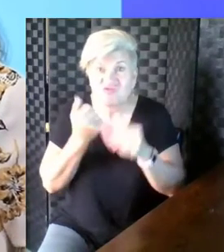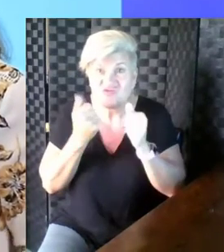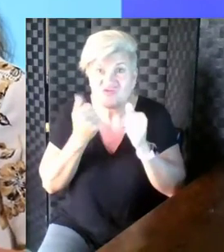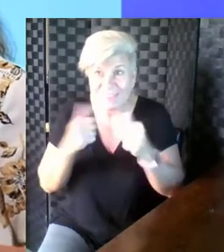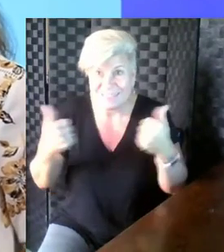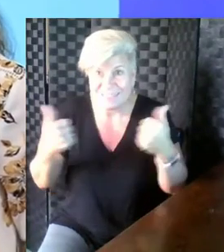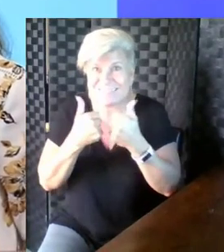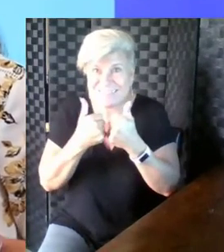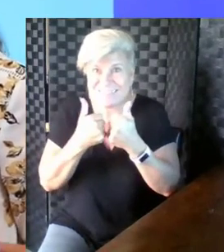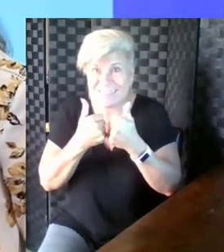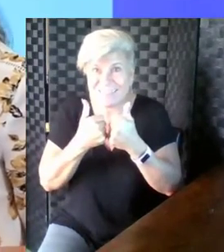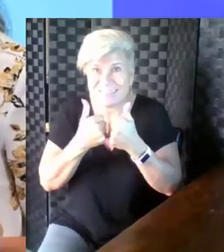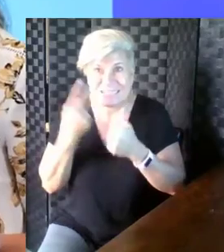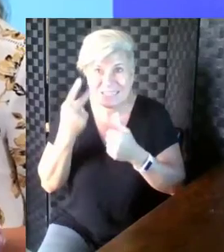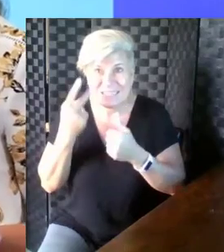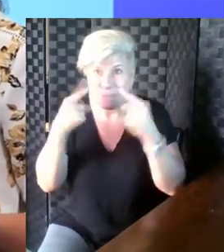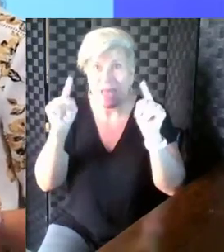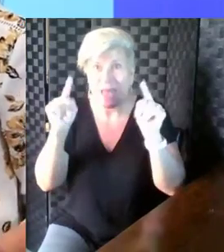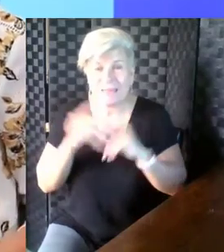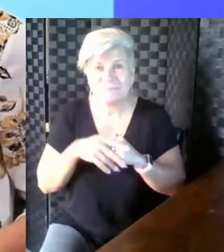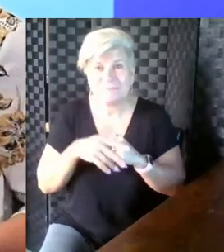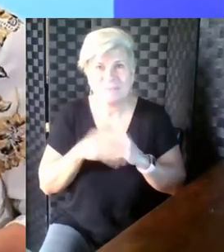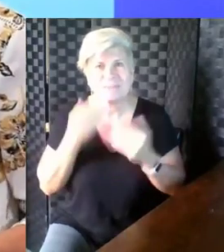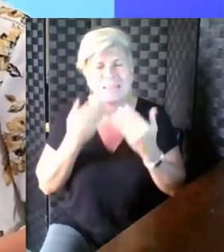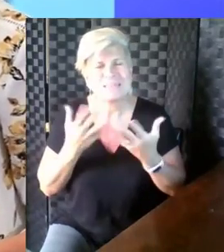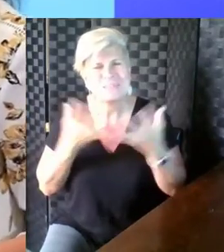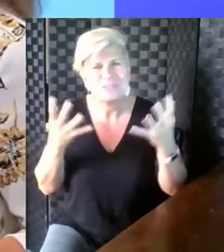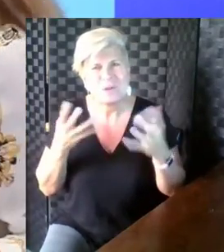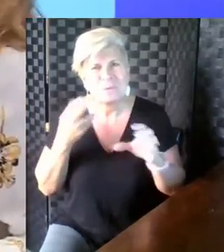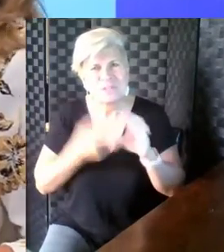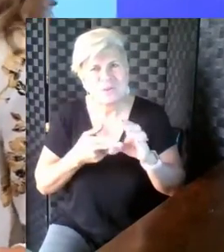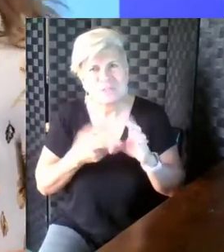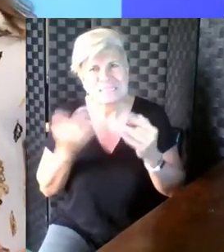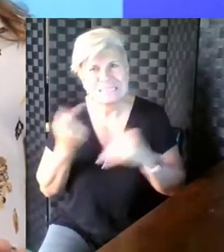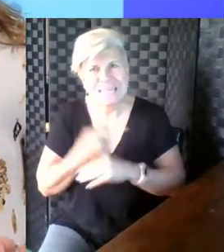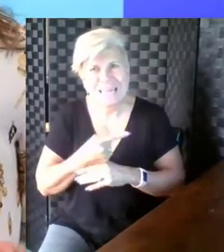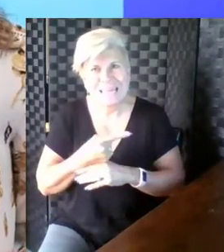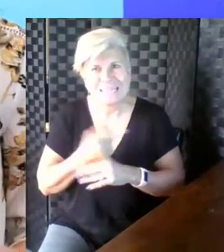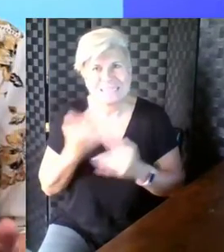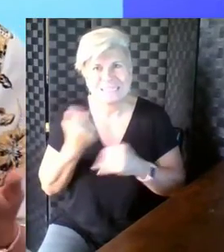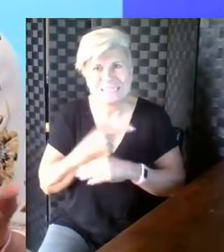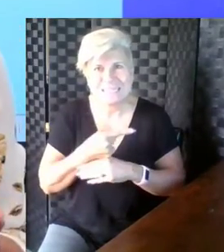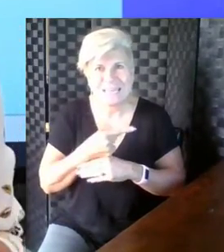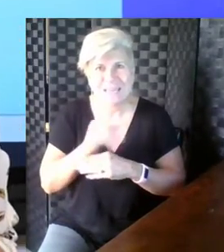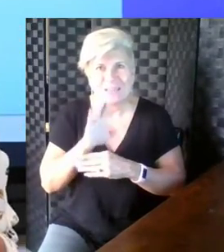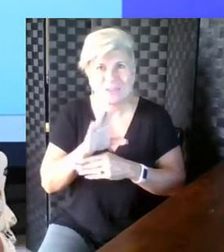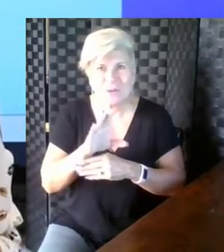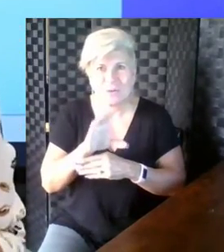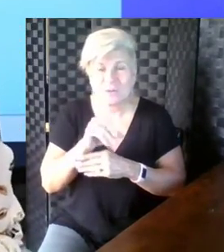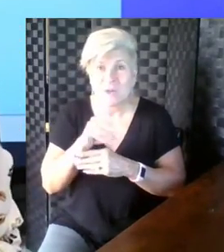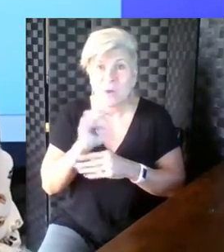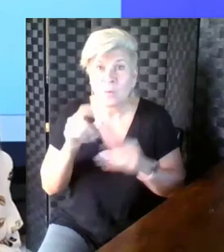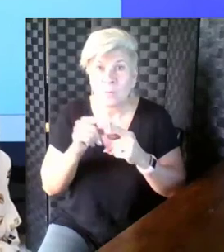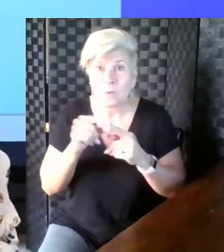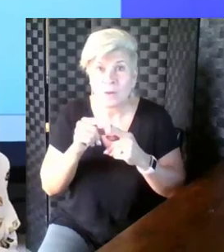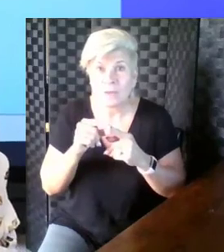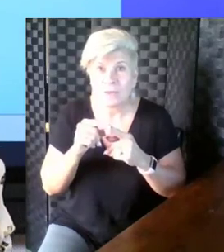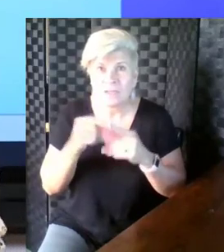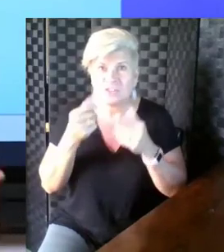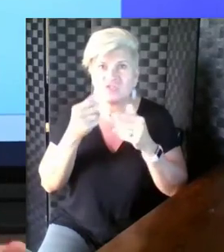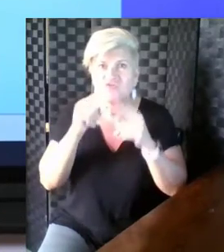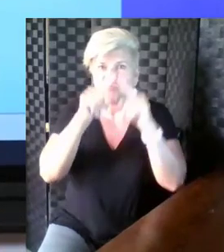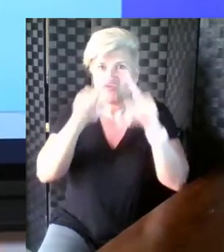a challenge. Give that challenge a try and see if you can do it. Thank you so much for joining me today. Today, your code word is going to